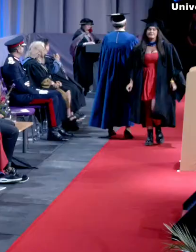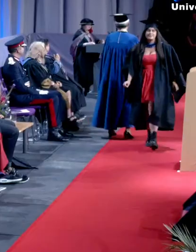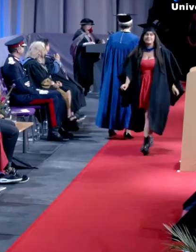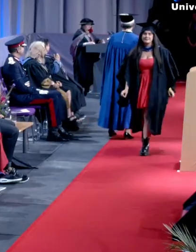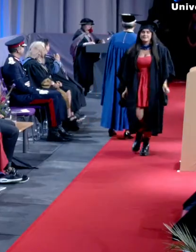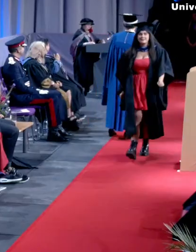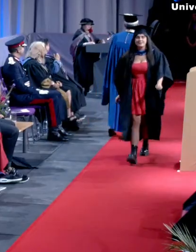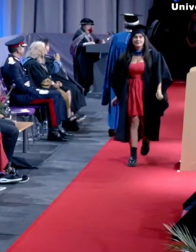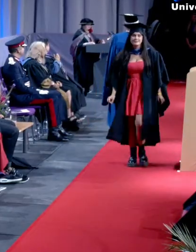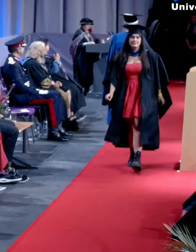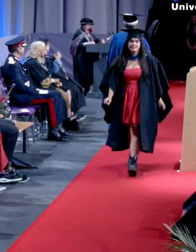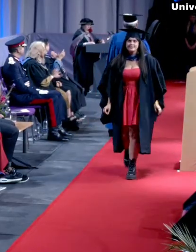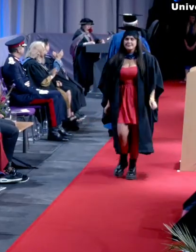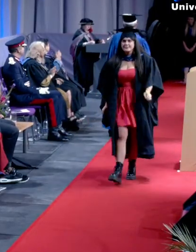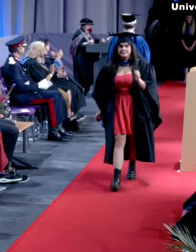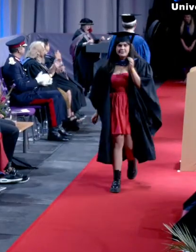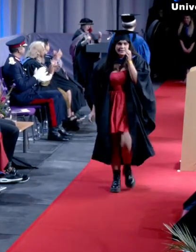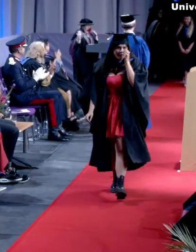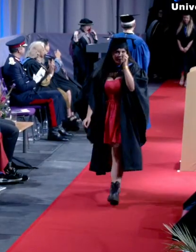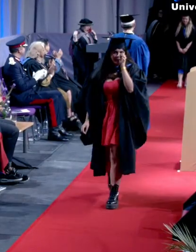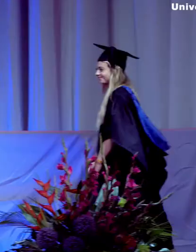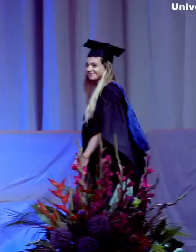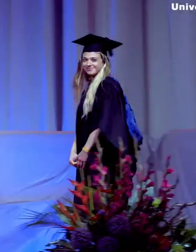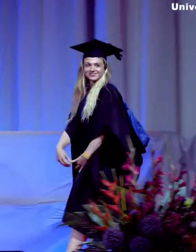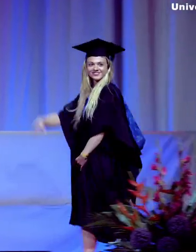Marta Marine Osuna.